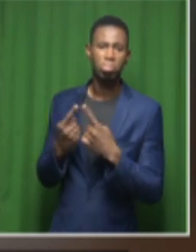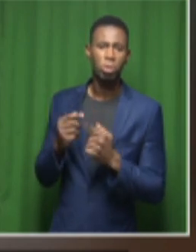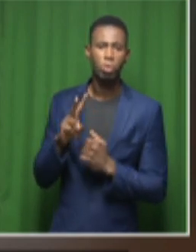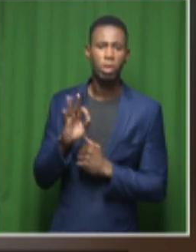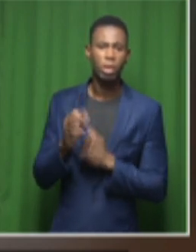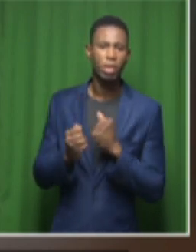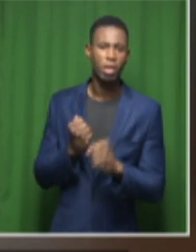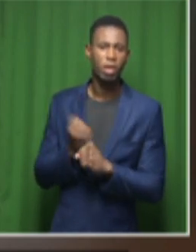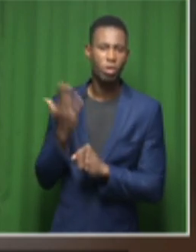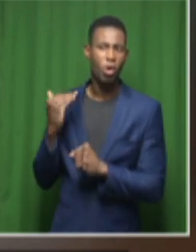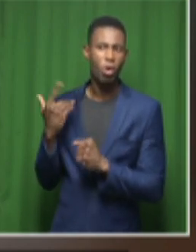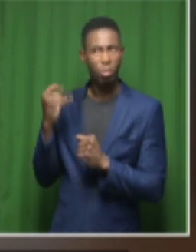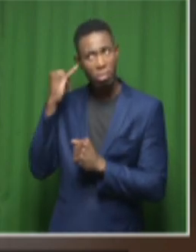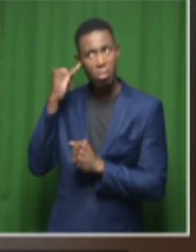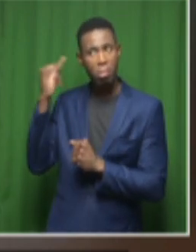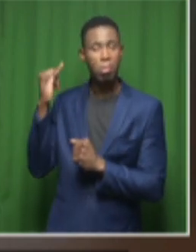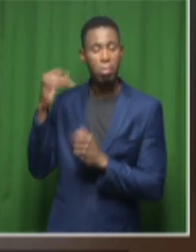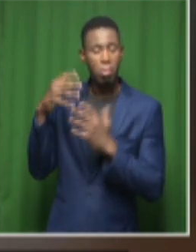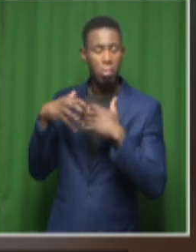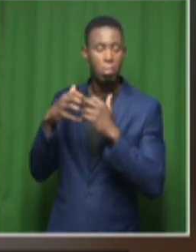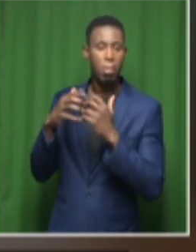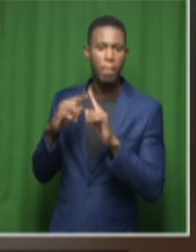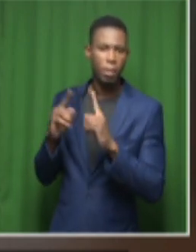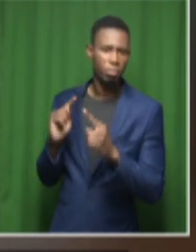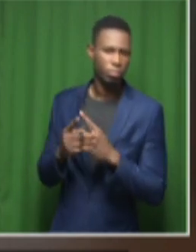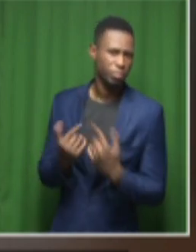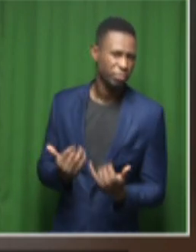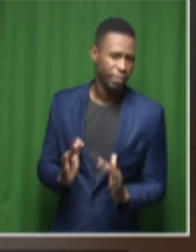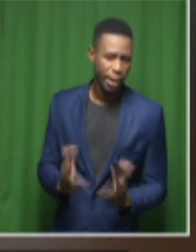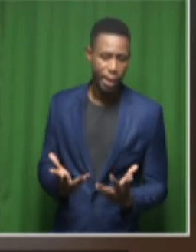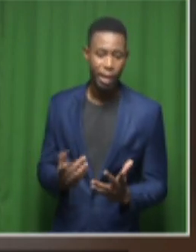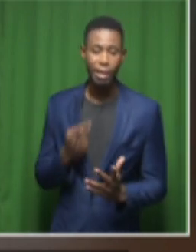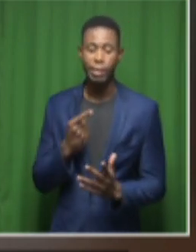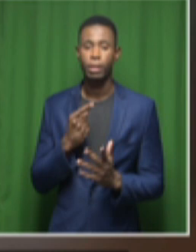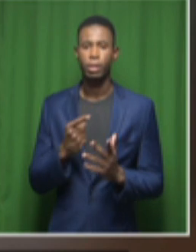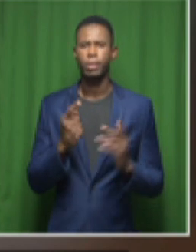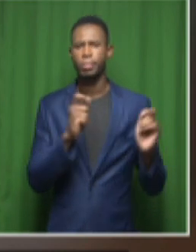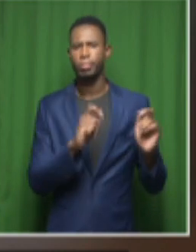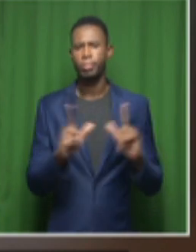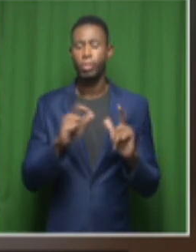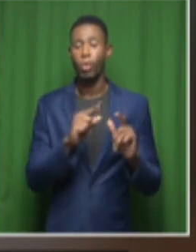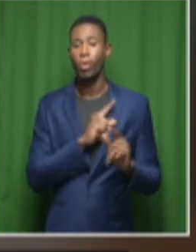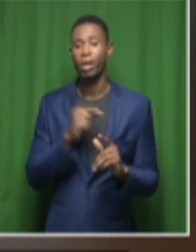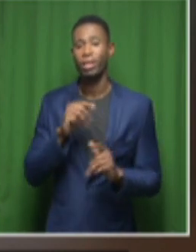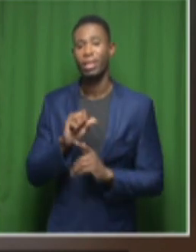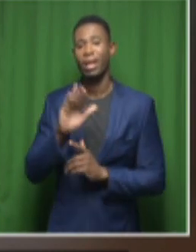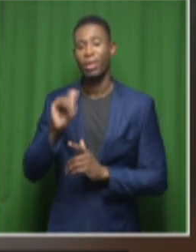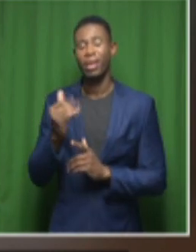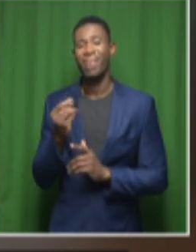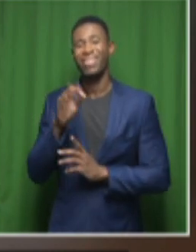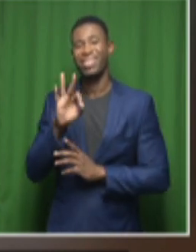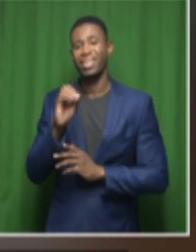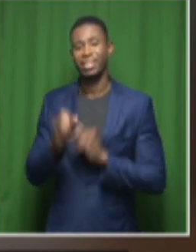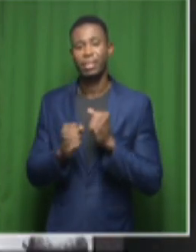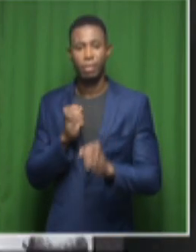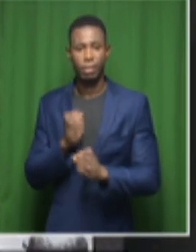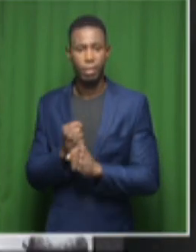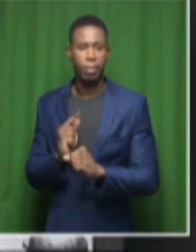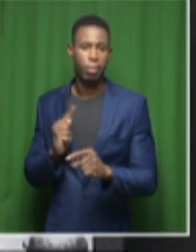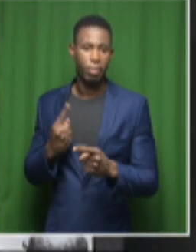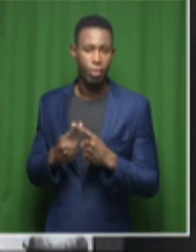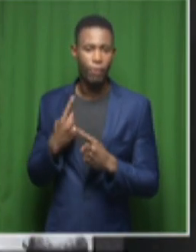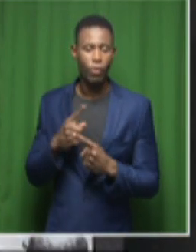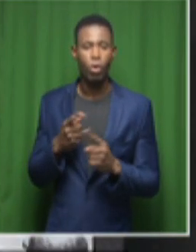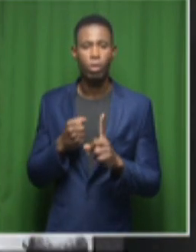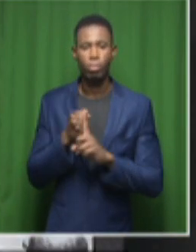society, the built environment and the spirit of the times in the context of the country's 30-year journey towards democracy. This work,